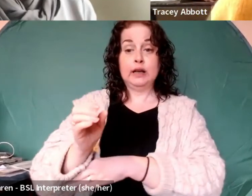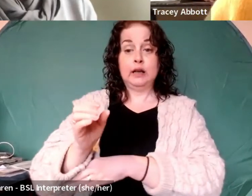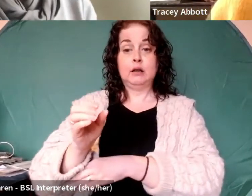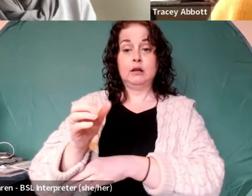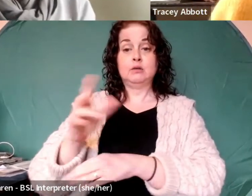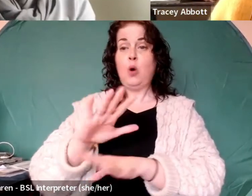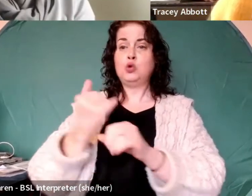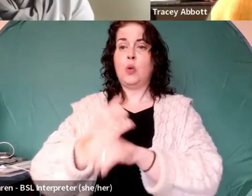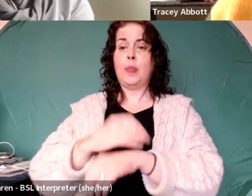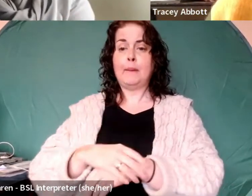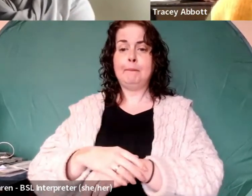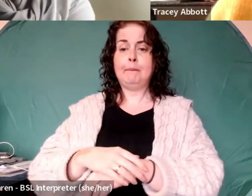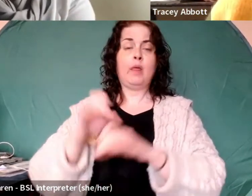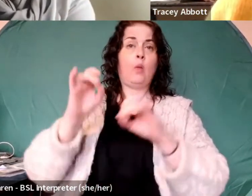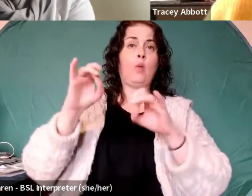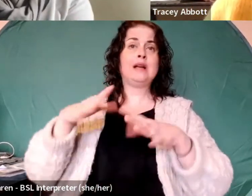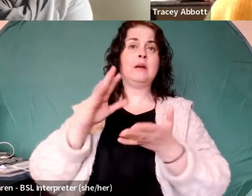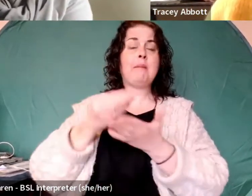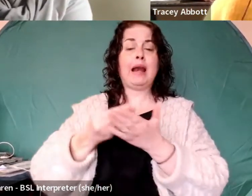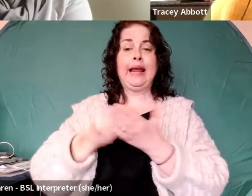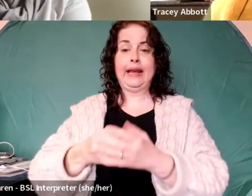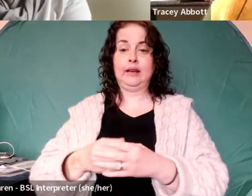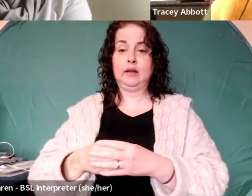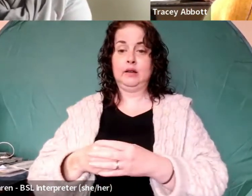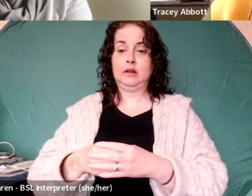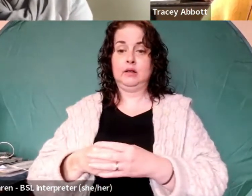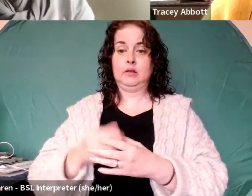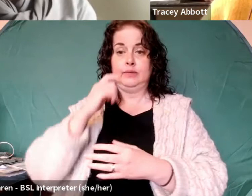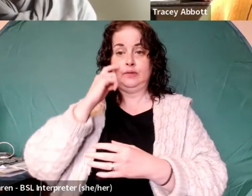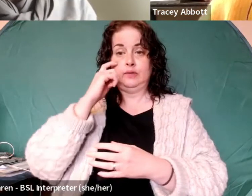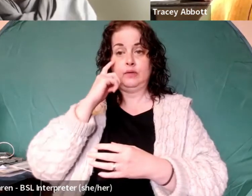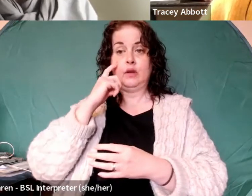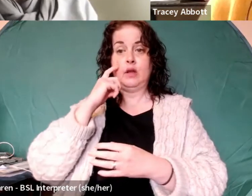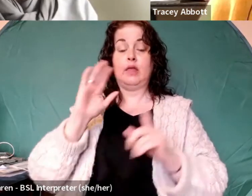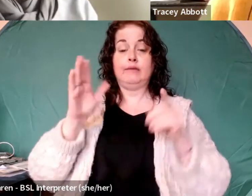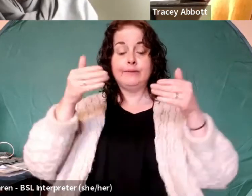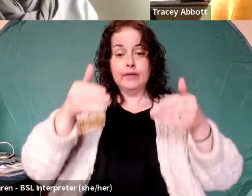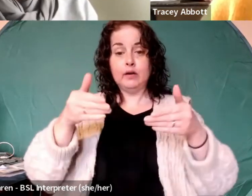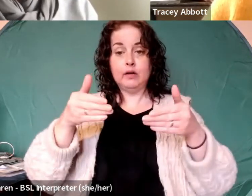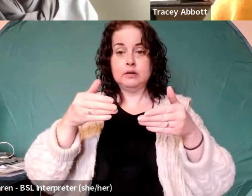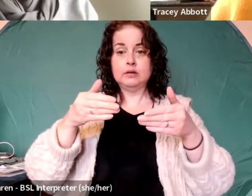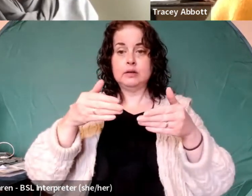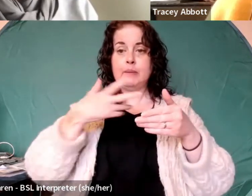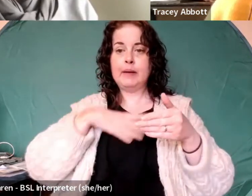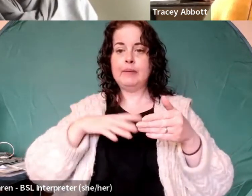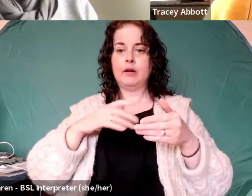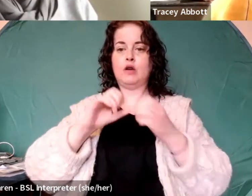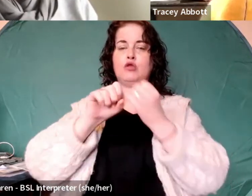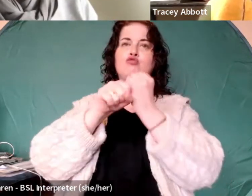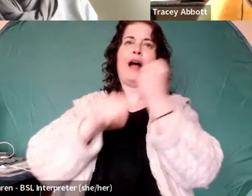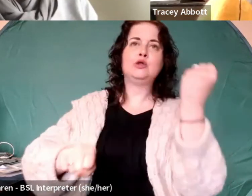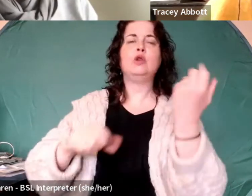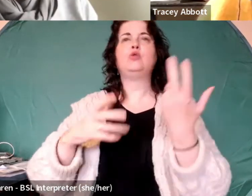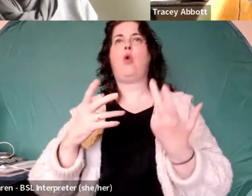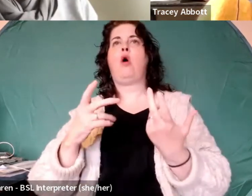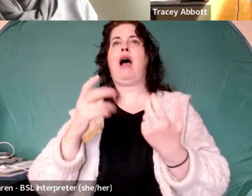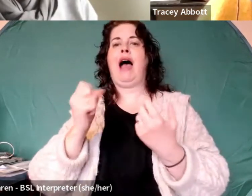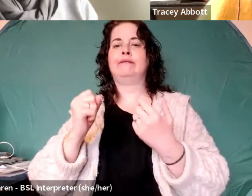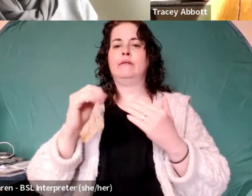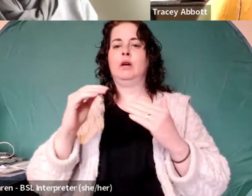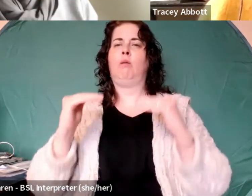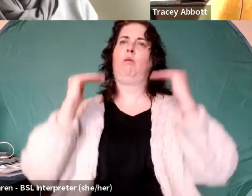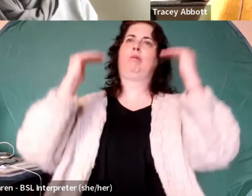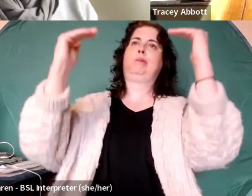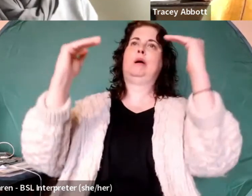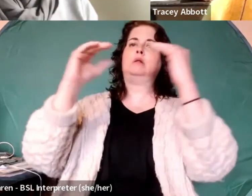them. They're a complete waste of money. The emphasis on people being a graduate or having a certain level